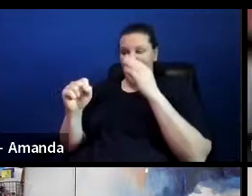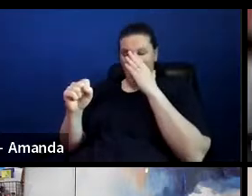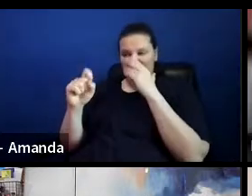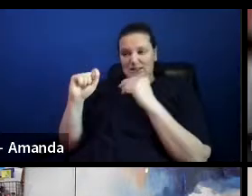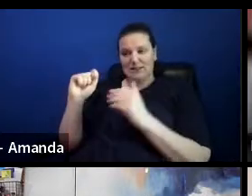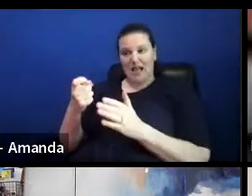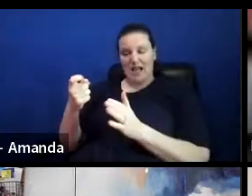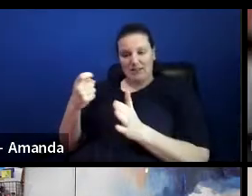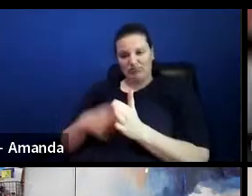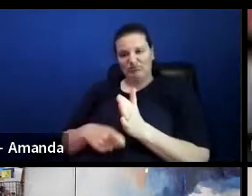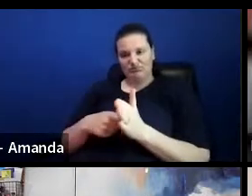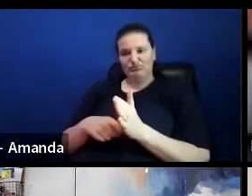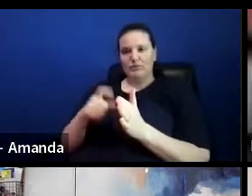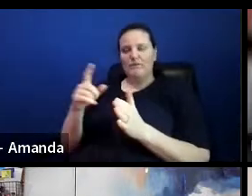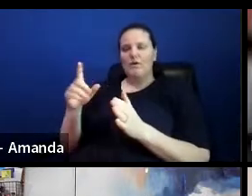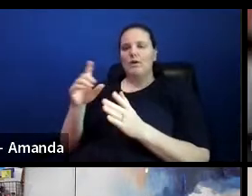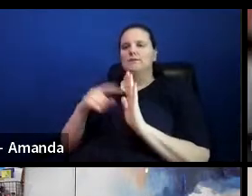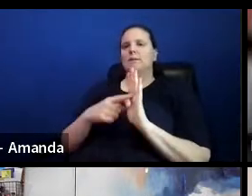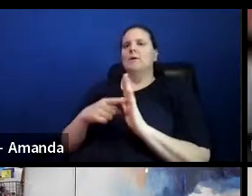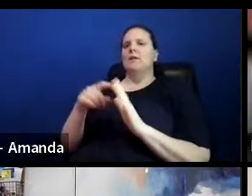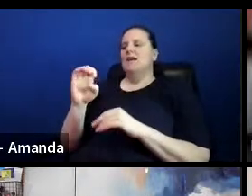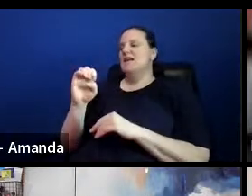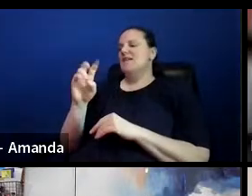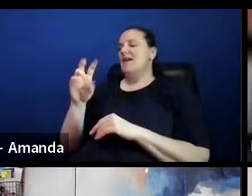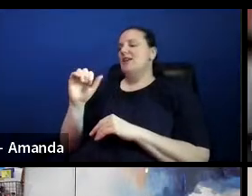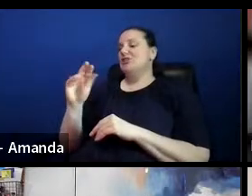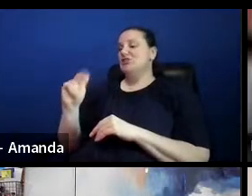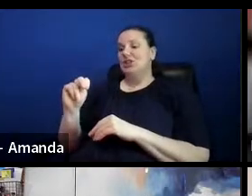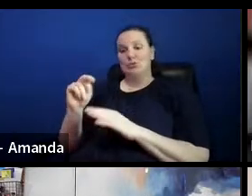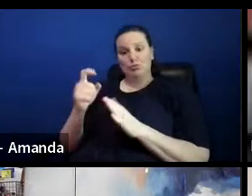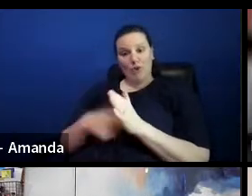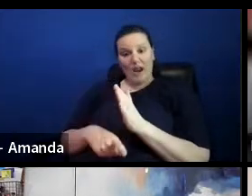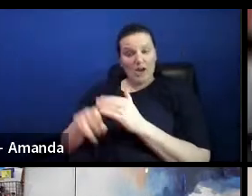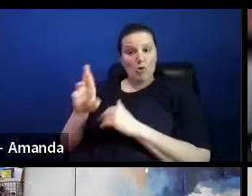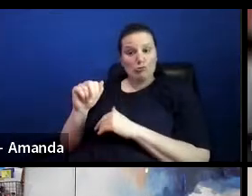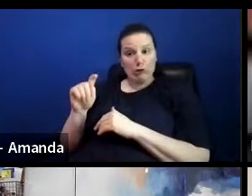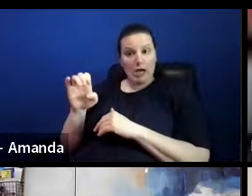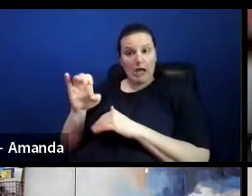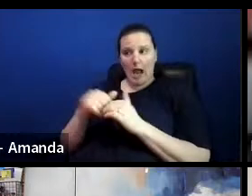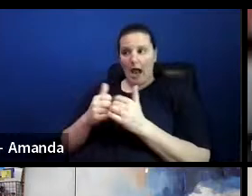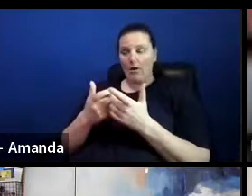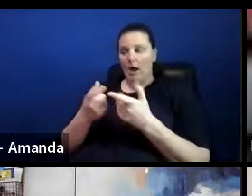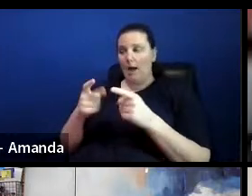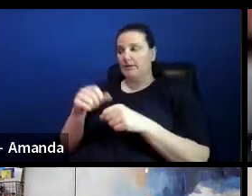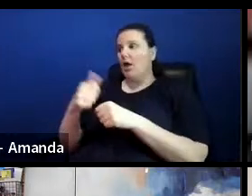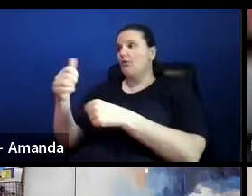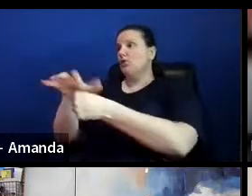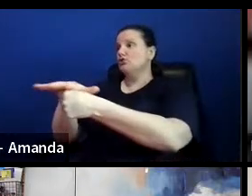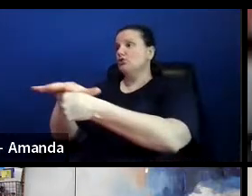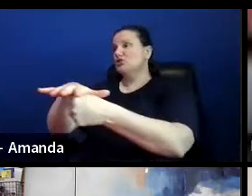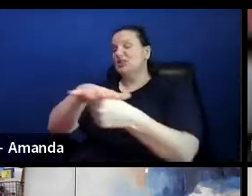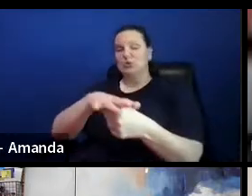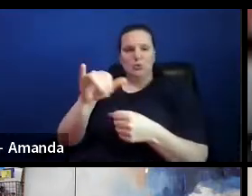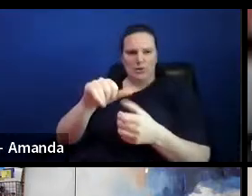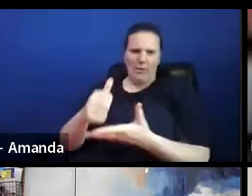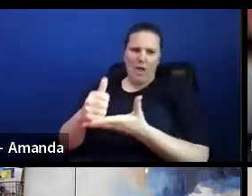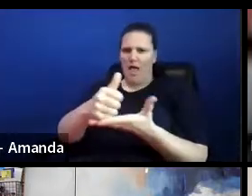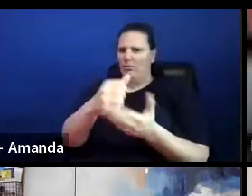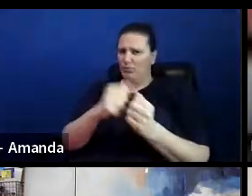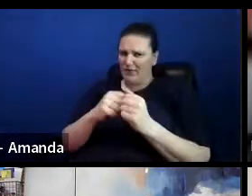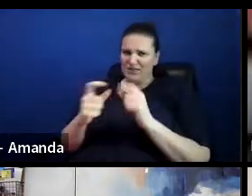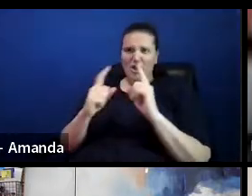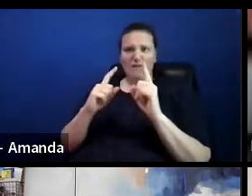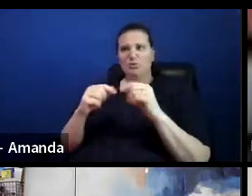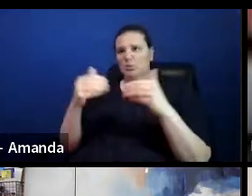example, and what the evasion rates are and how that plays out in other jurisdictions would be helpful to our conversation as we